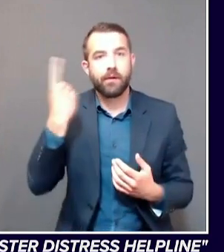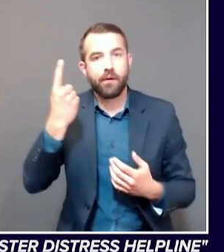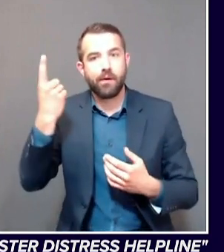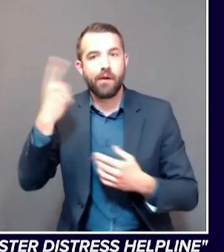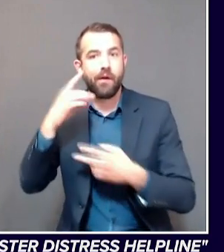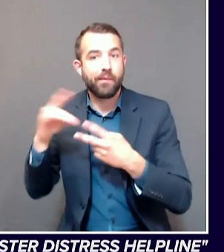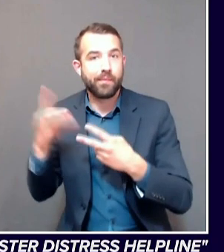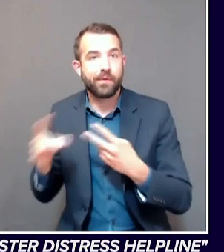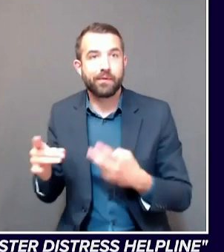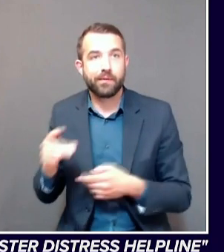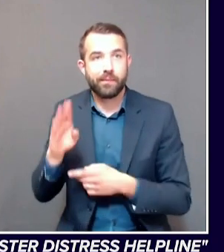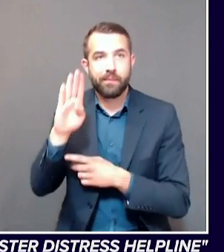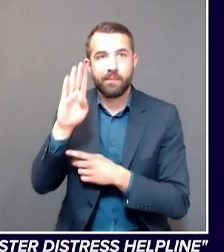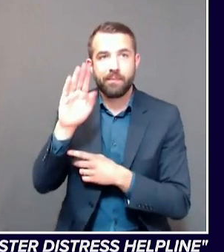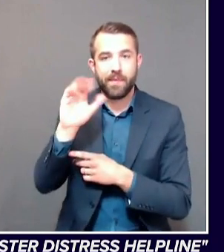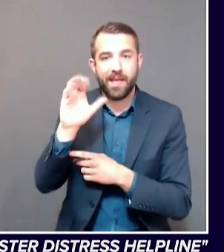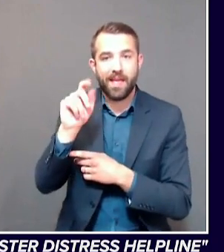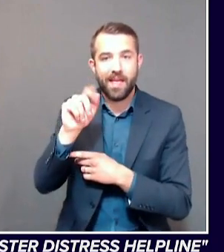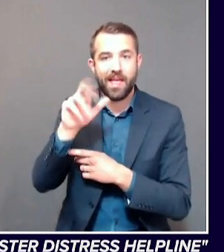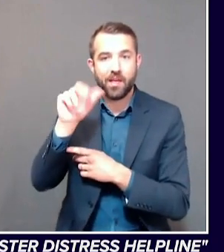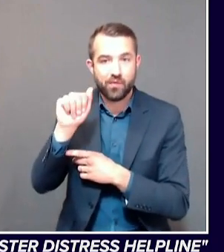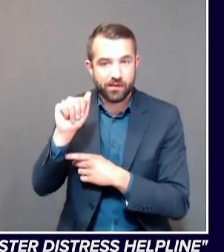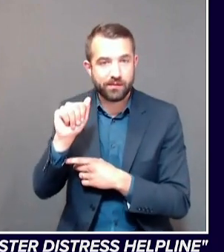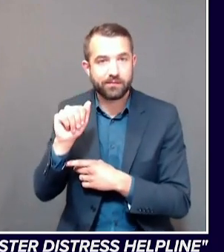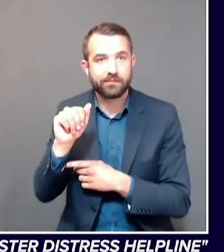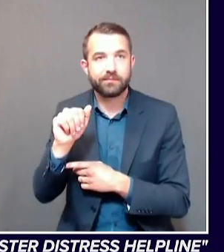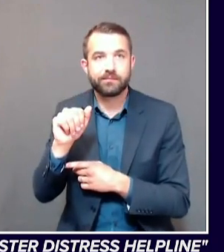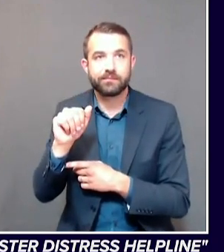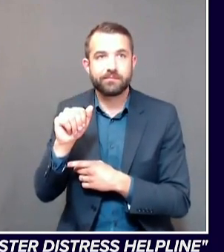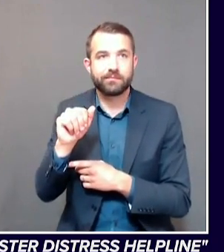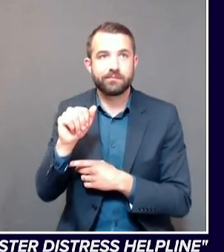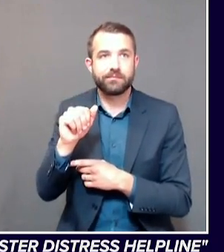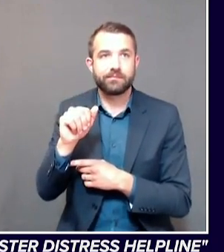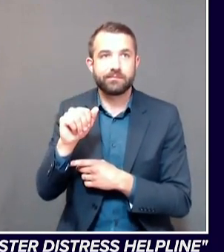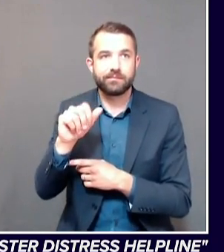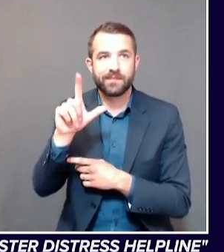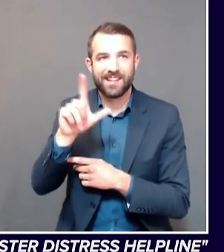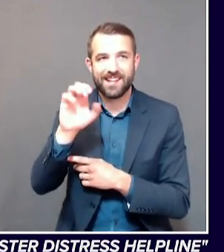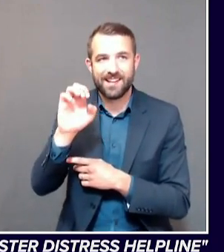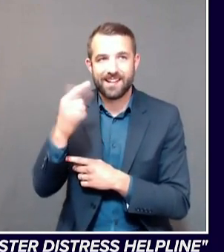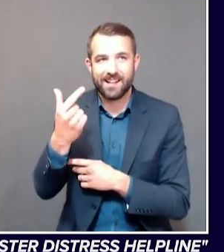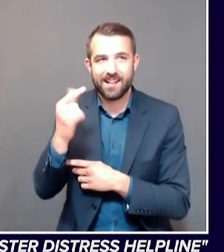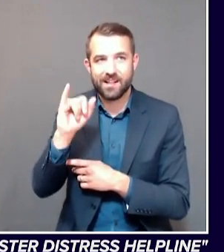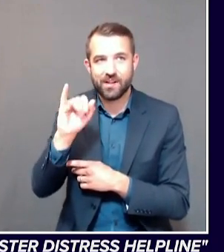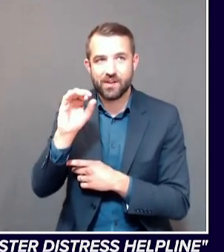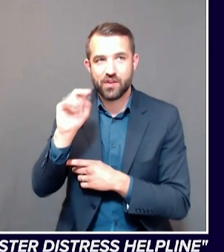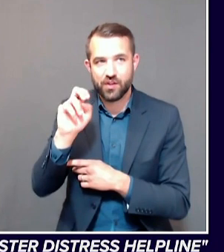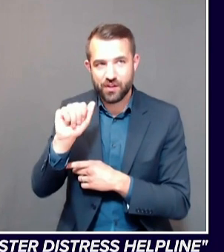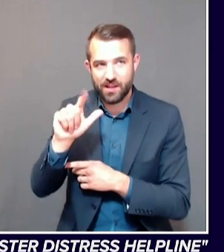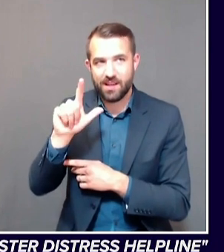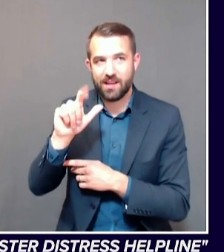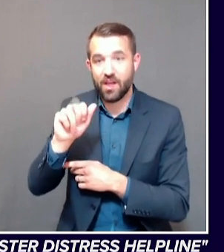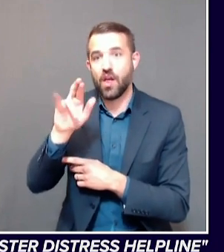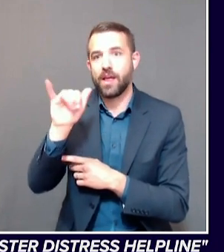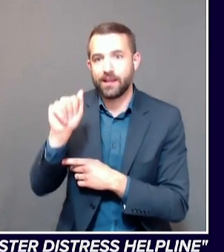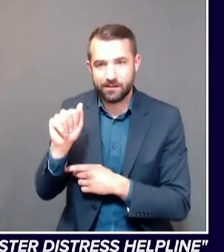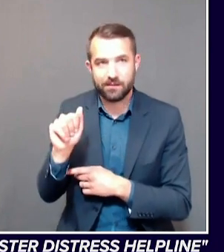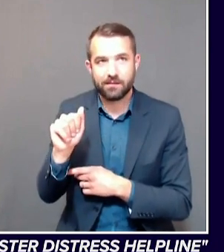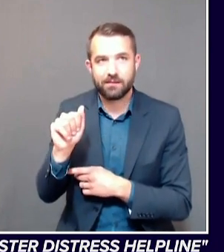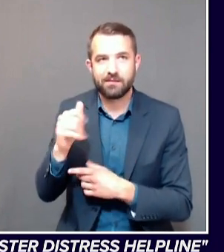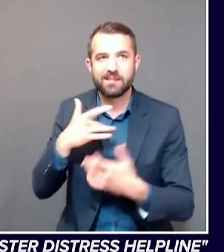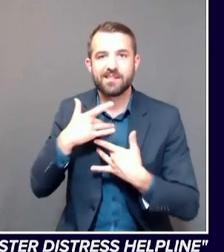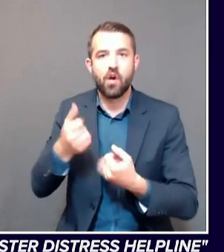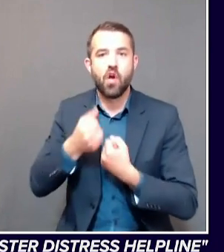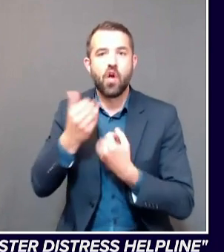the symptomology didn't quite fit for something like Legionnaire's that usually causes a pneumonia. So we're looking at other bacteria